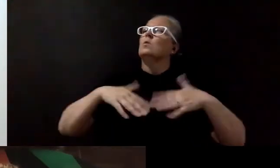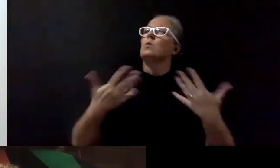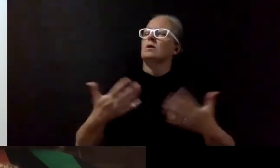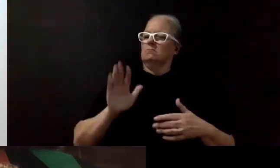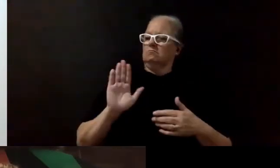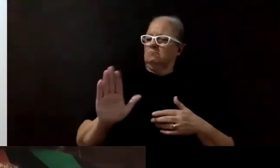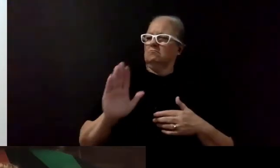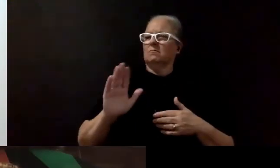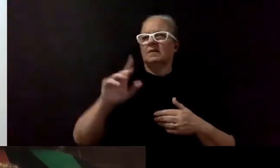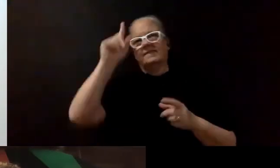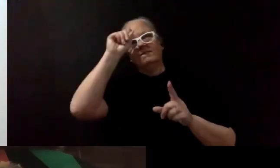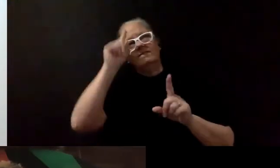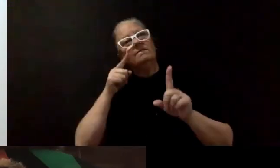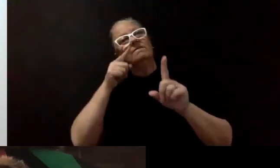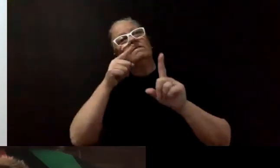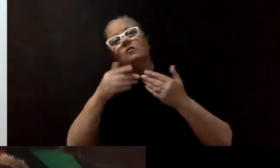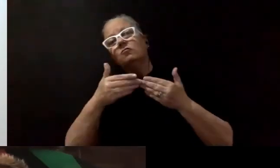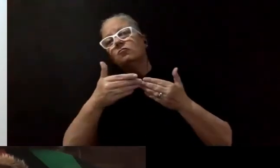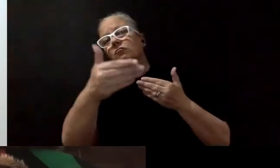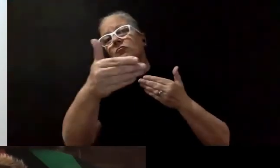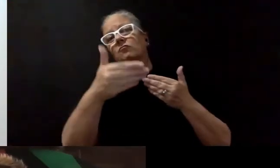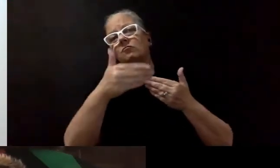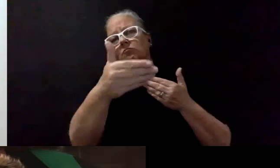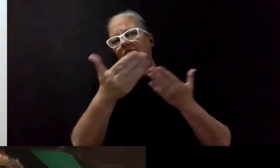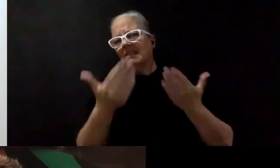now? Big question.